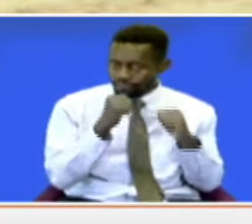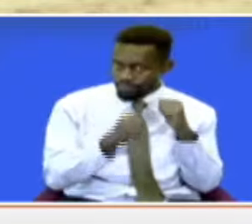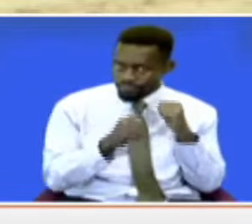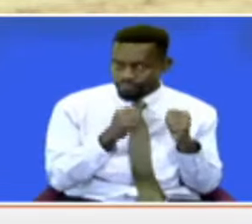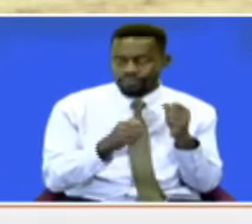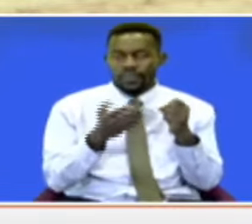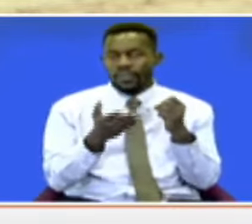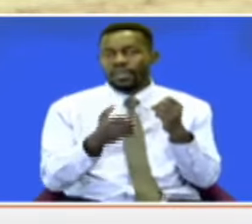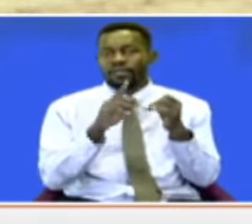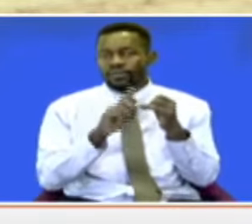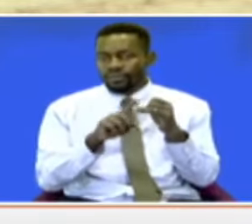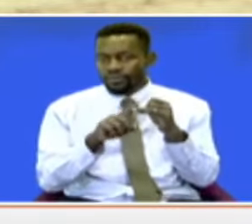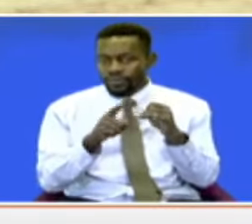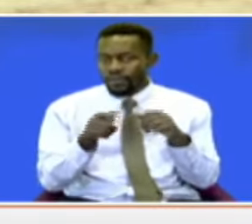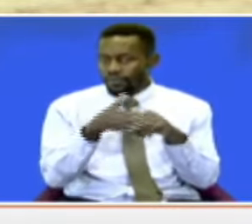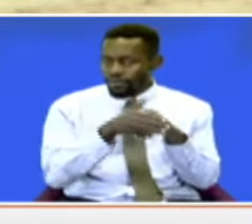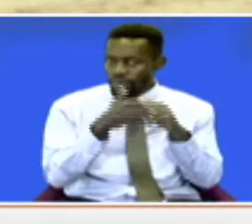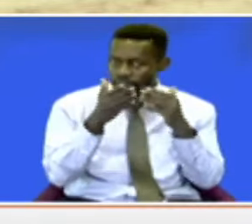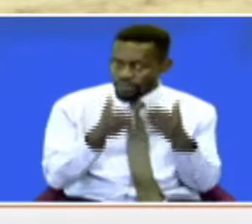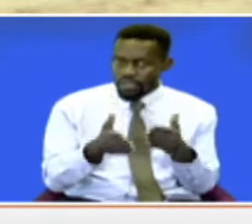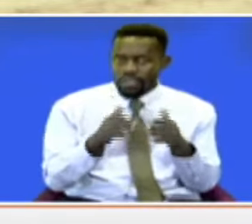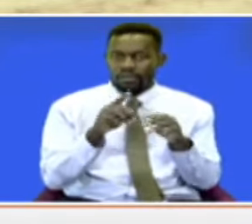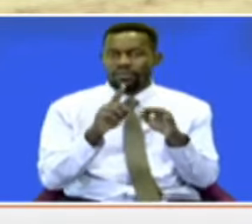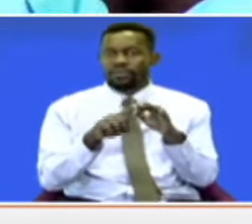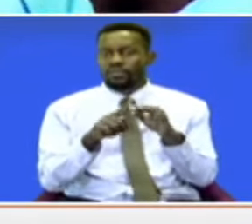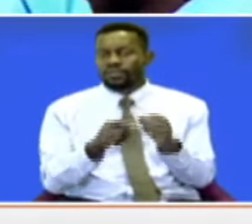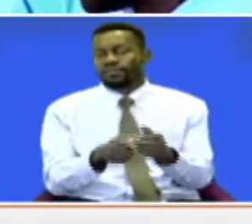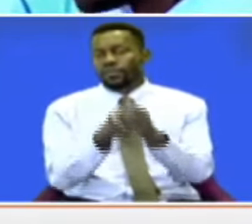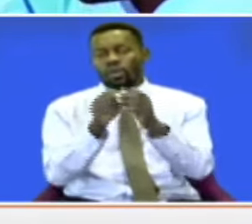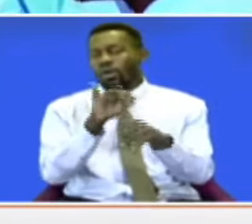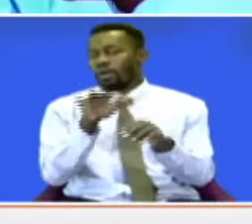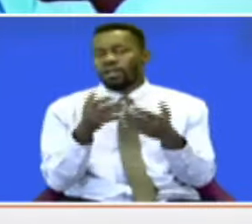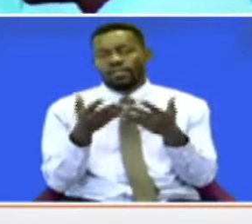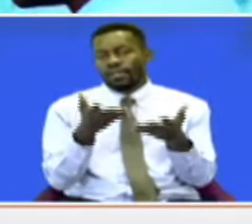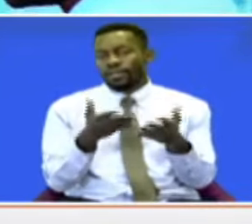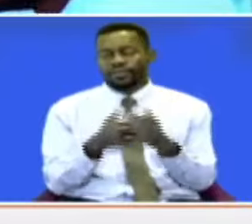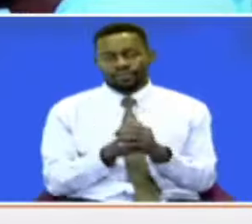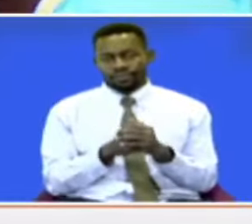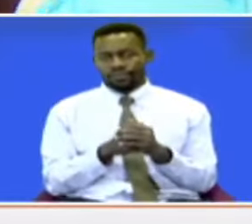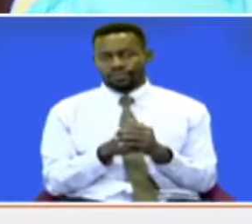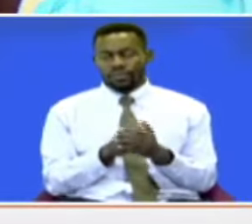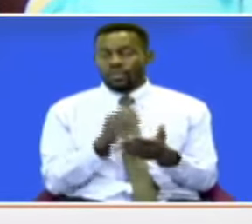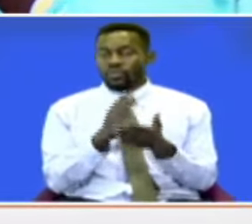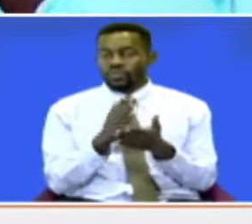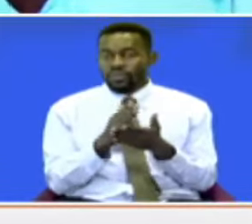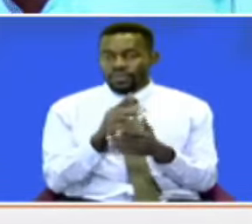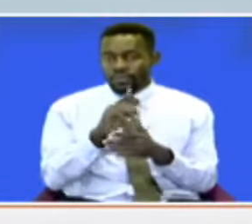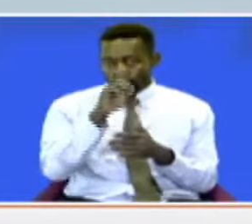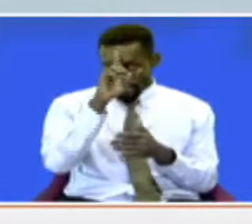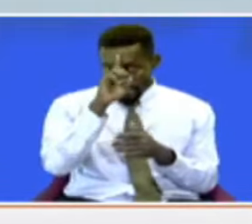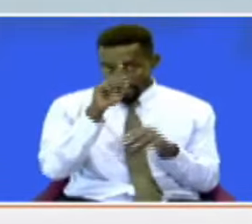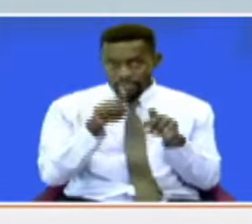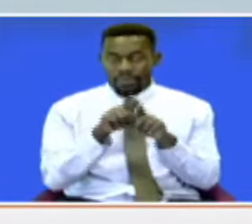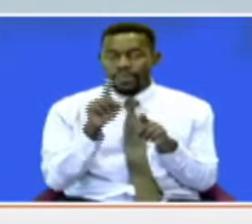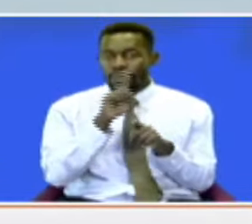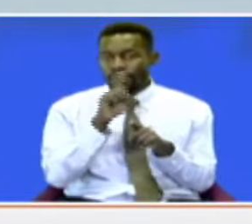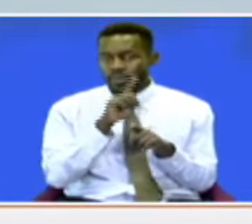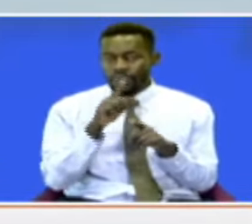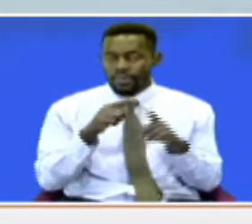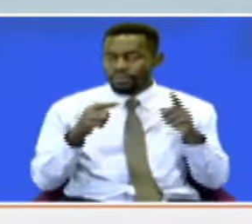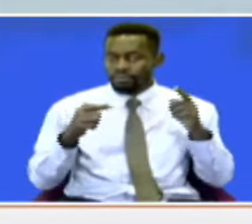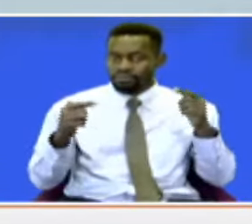pia kuleta ball games pamoja. Mambo ni tofauti. Despite the intense competition, the games have faced